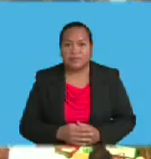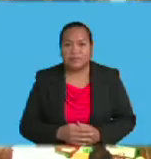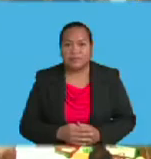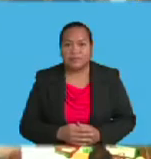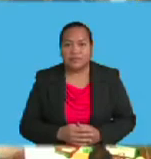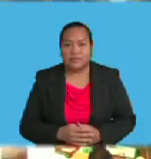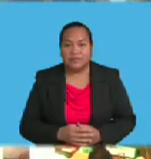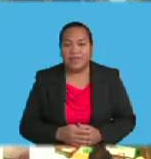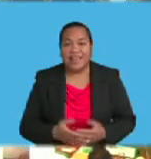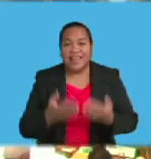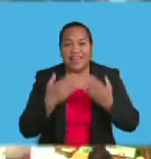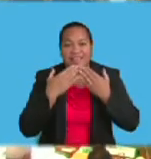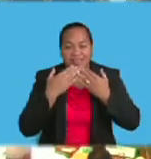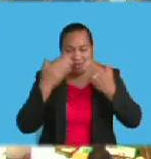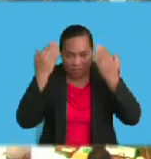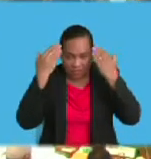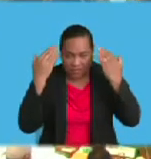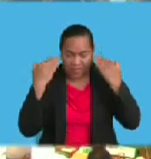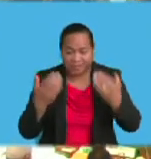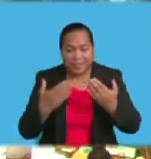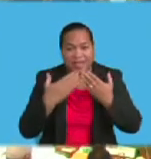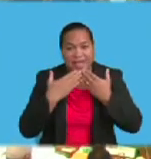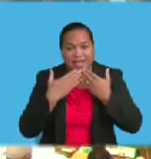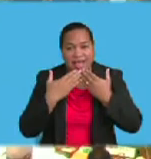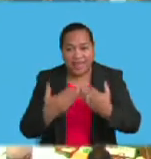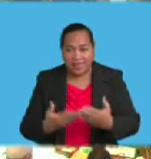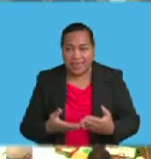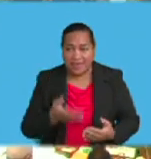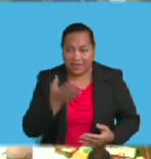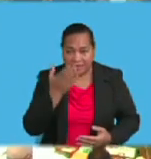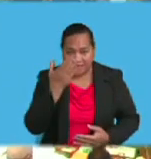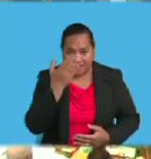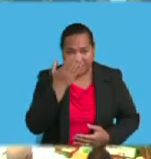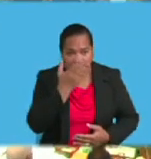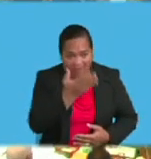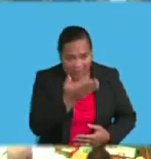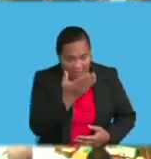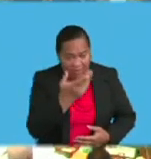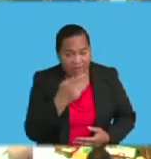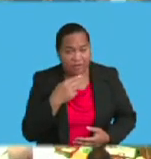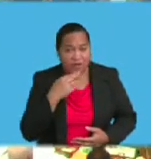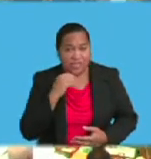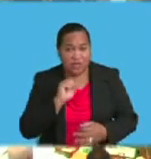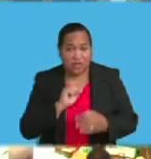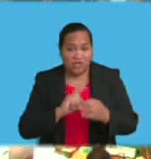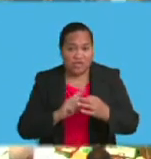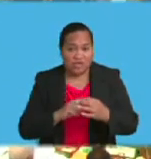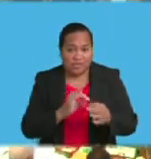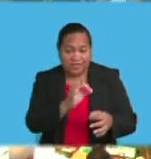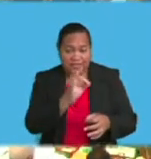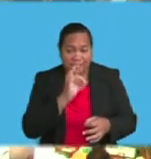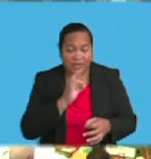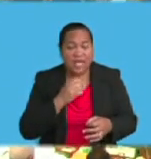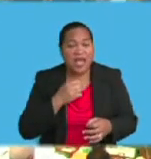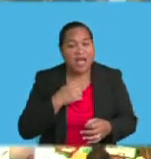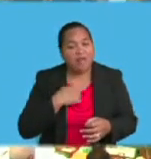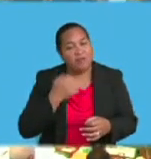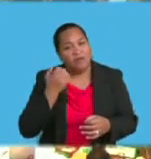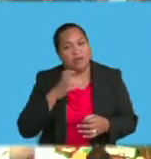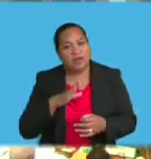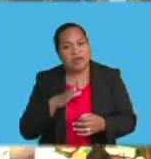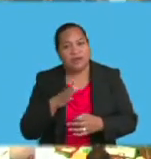Thank you, Madam Speaker. Madam Speaker, I thank the honourable member for his question. Madam Speaker, as I had highlighted in my